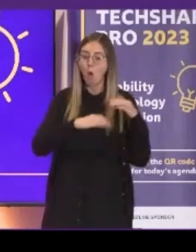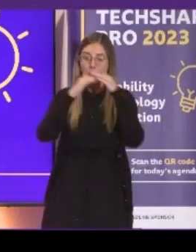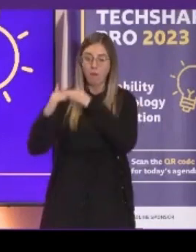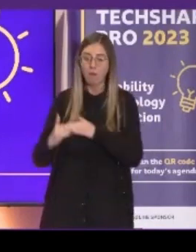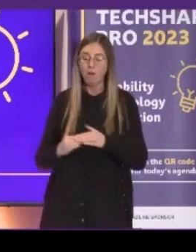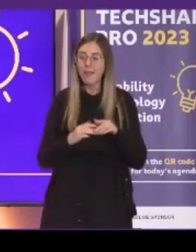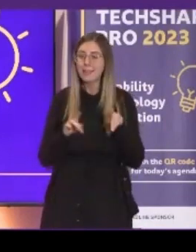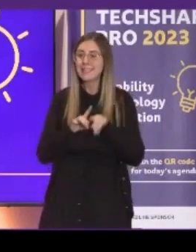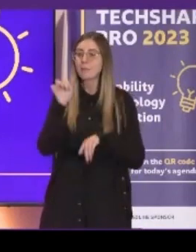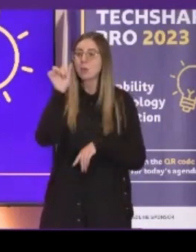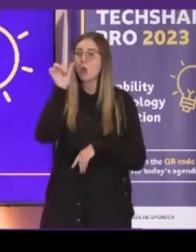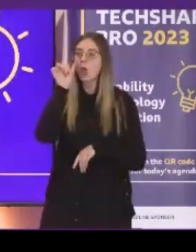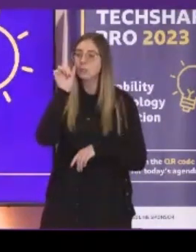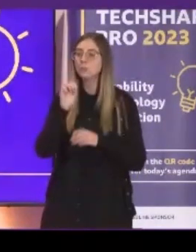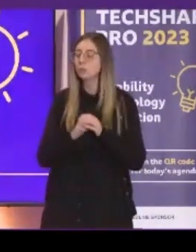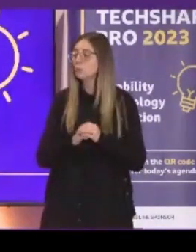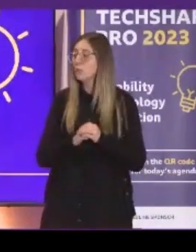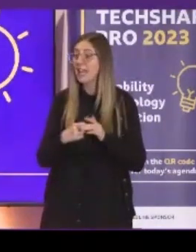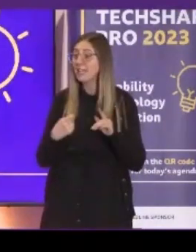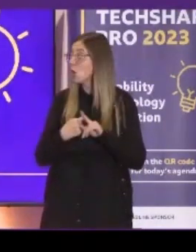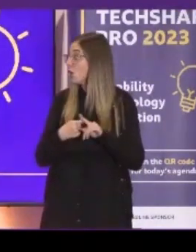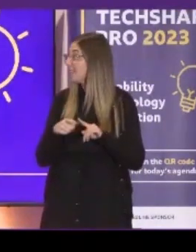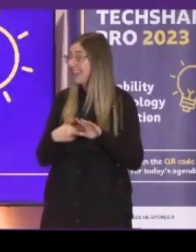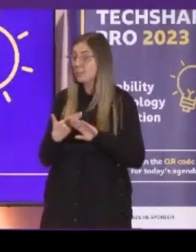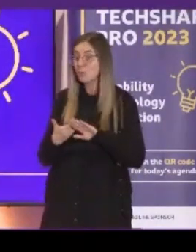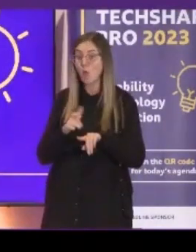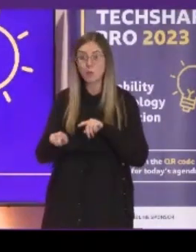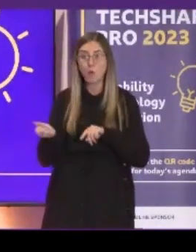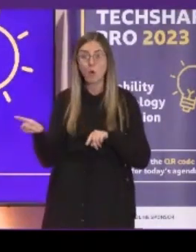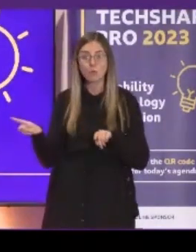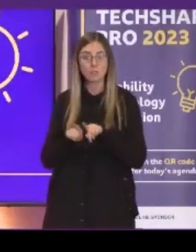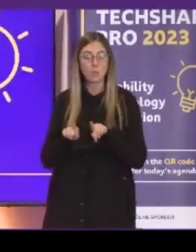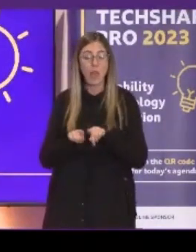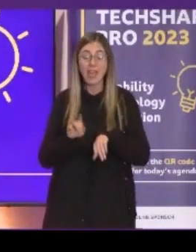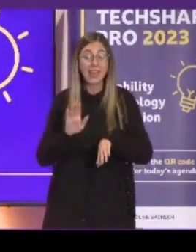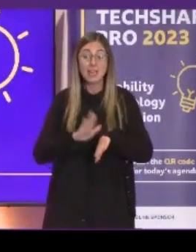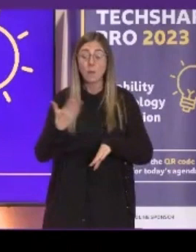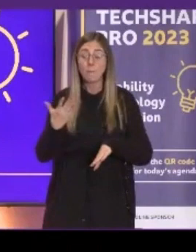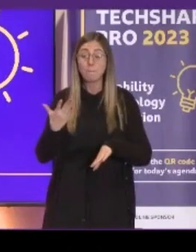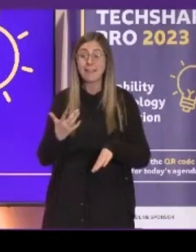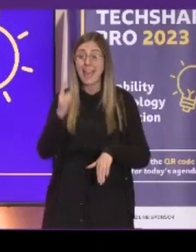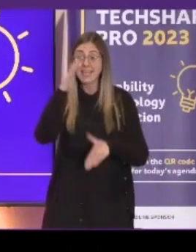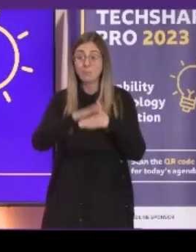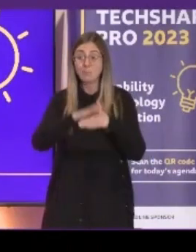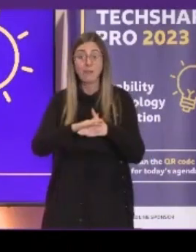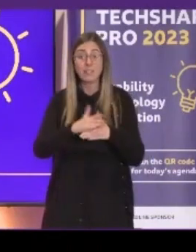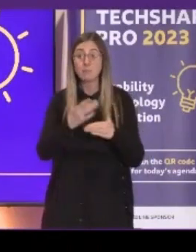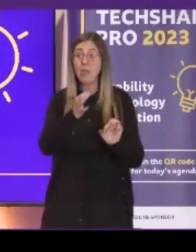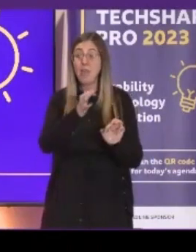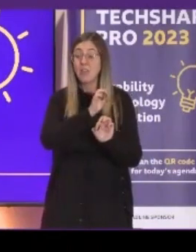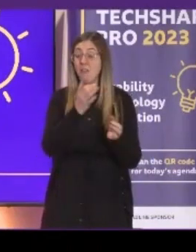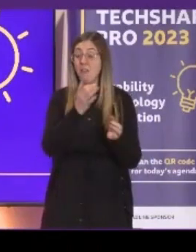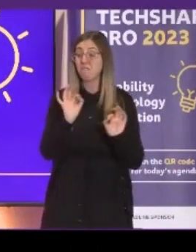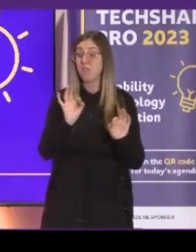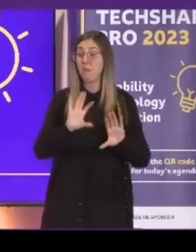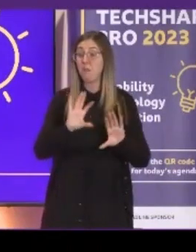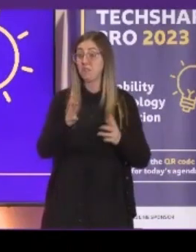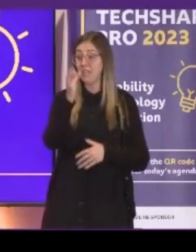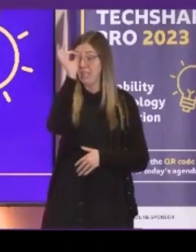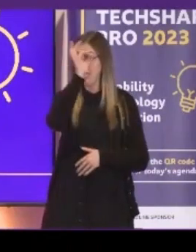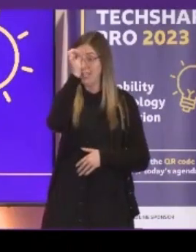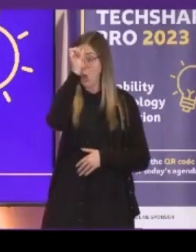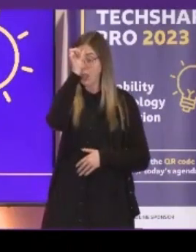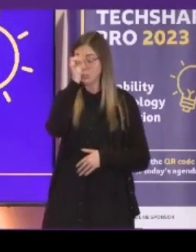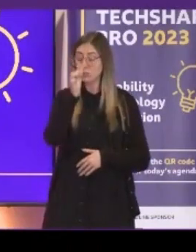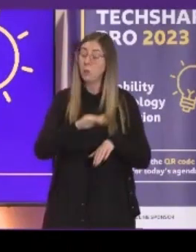etc. Kirsty's been on it. So it doesn't matter how experienced you are, you've got someone that's very experienced here around this